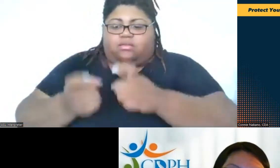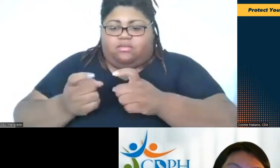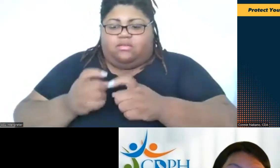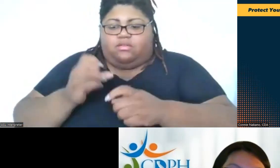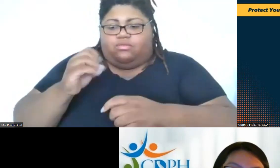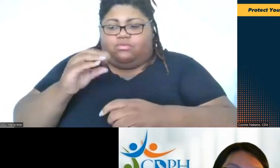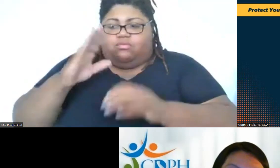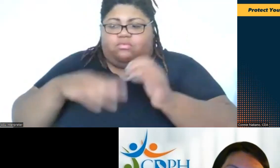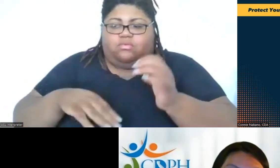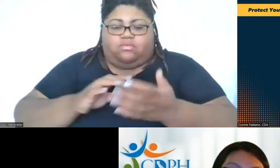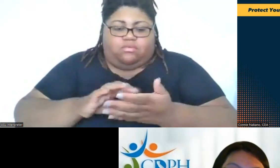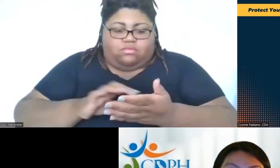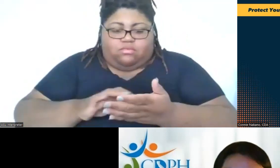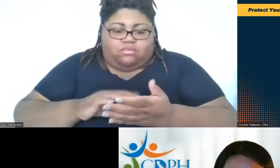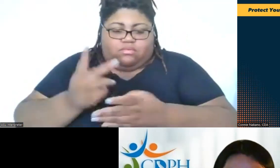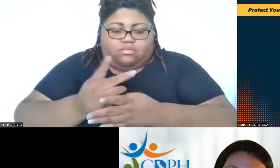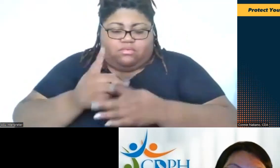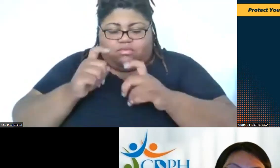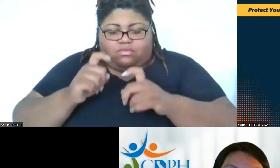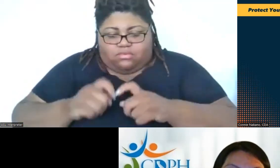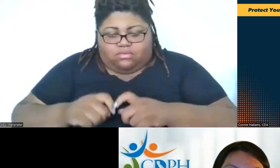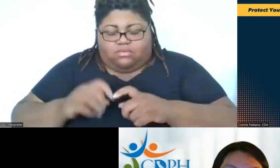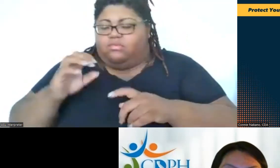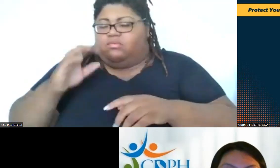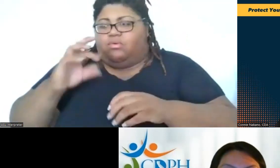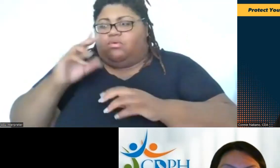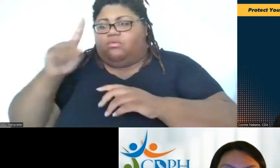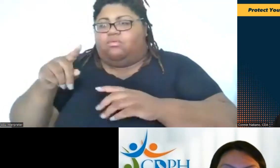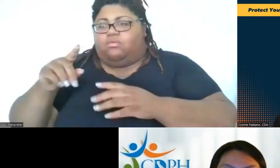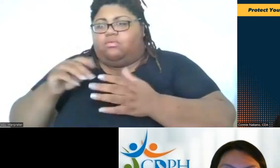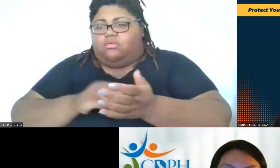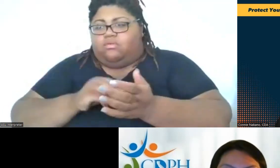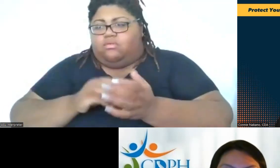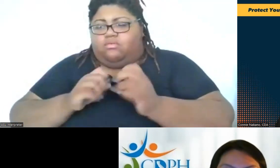prescriber, and dispense, you could actually just go to the pharmacy and they will both prescribe and dispense for you.